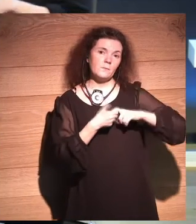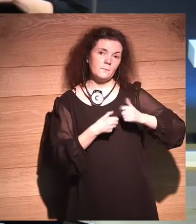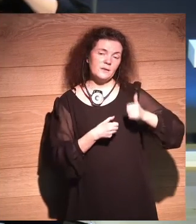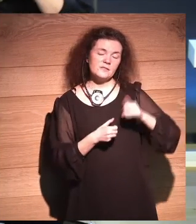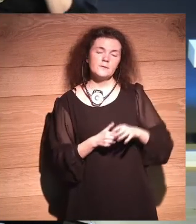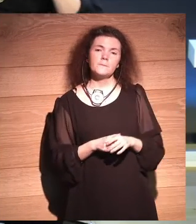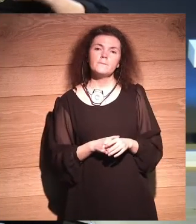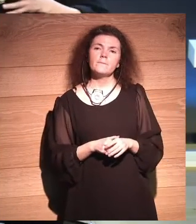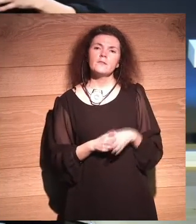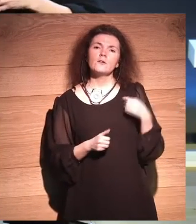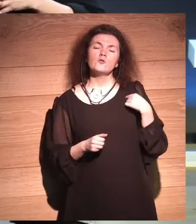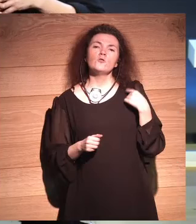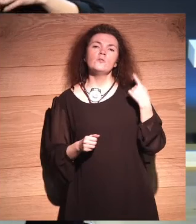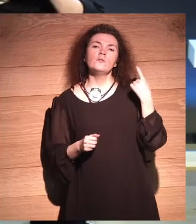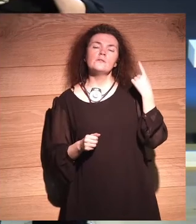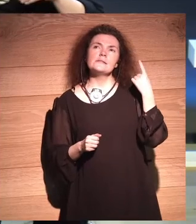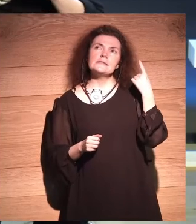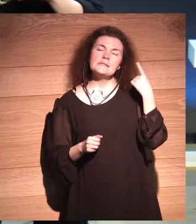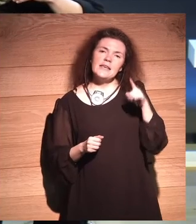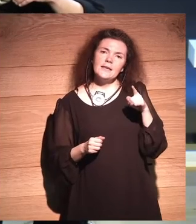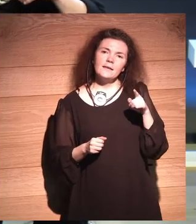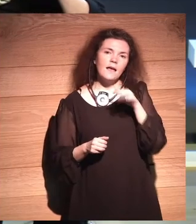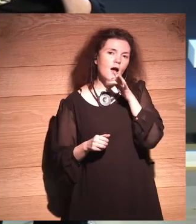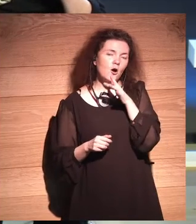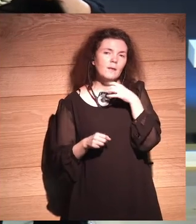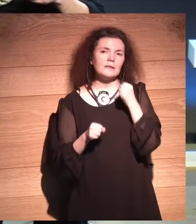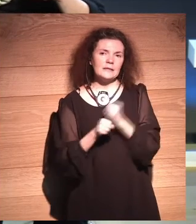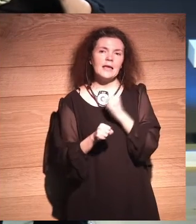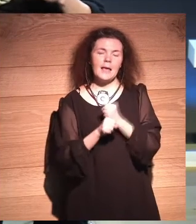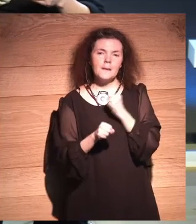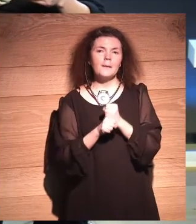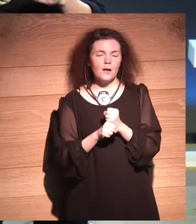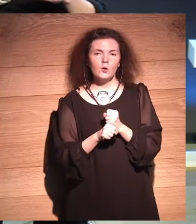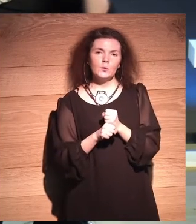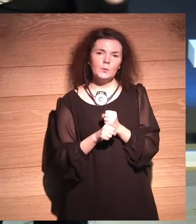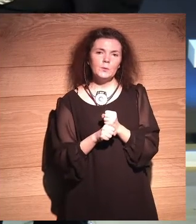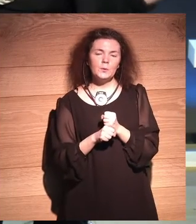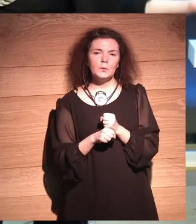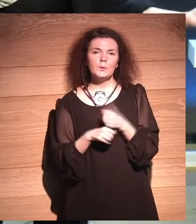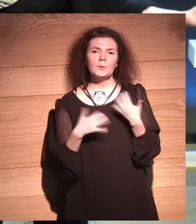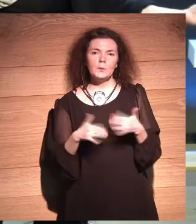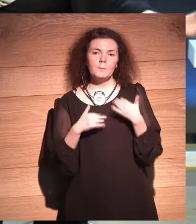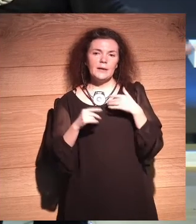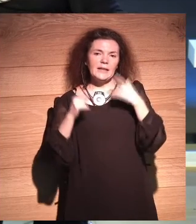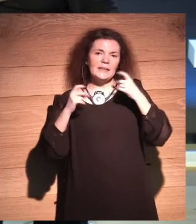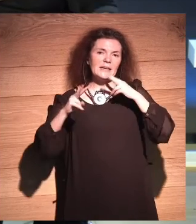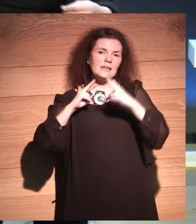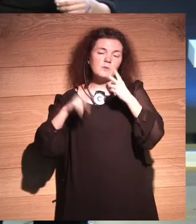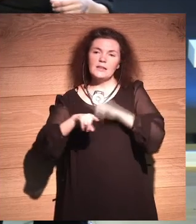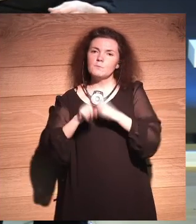responding to what is an incredible series of really, really fundamental, hard, deeply